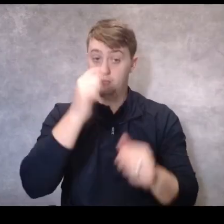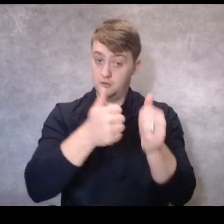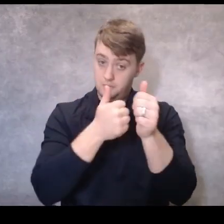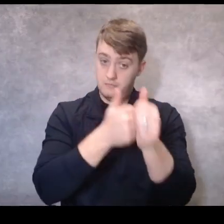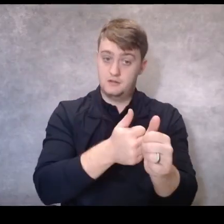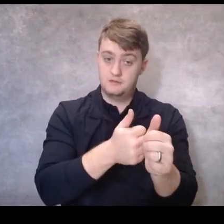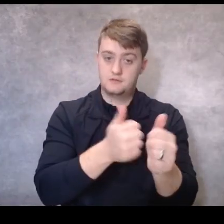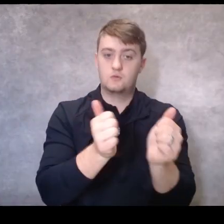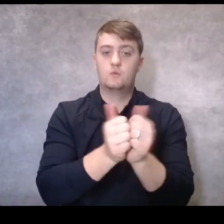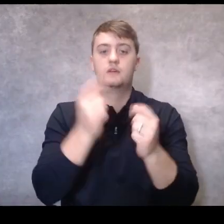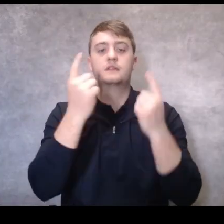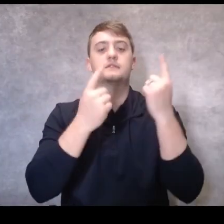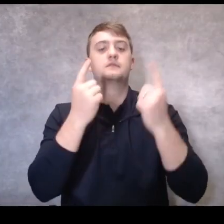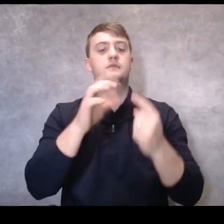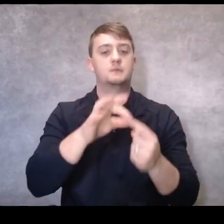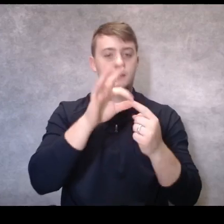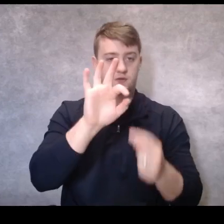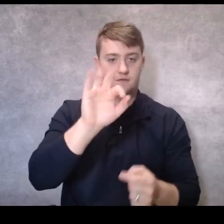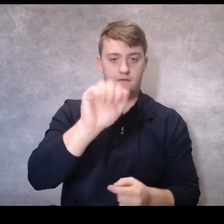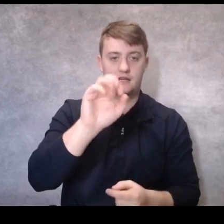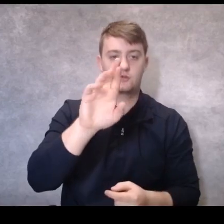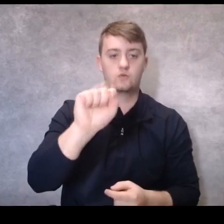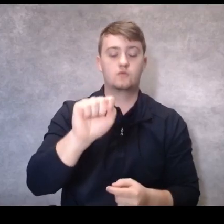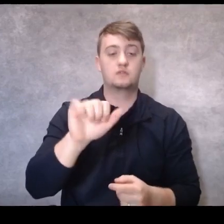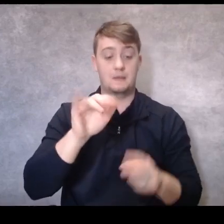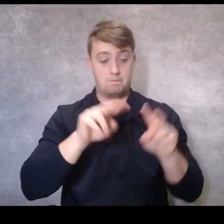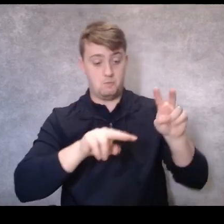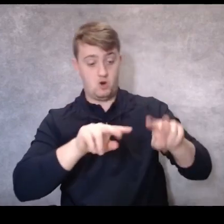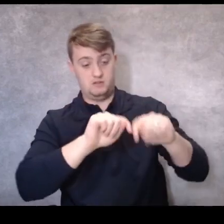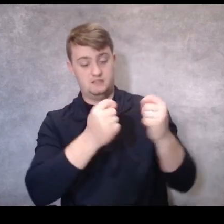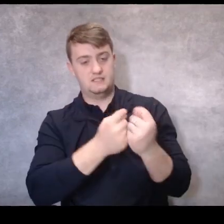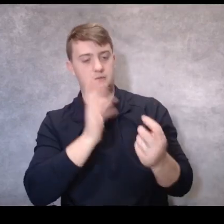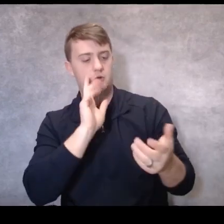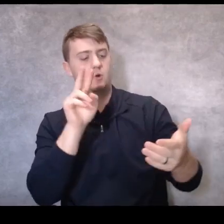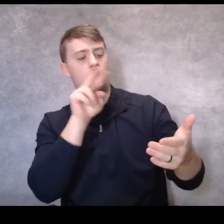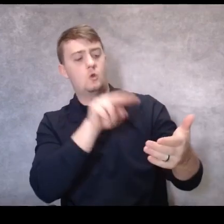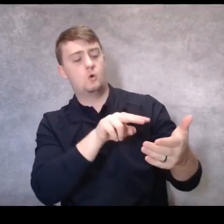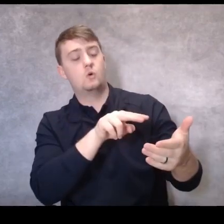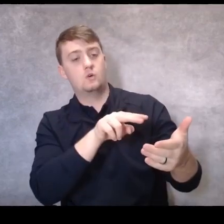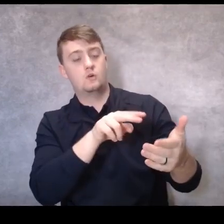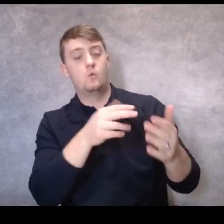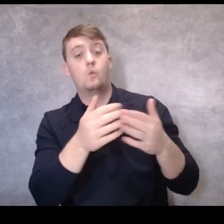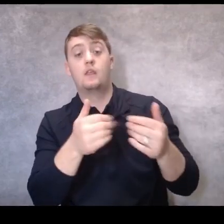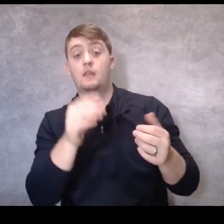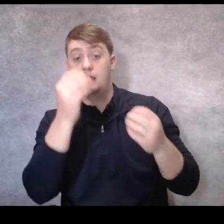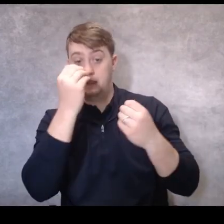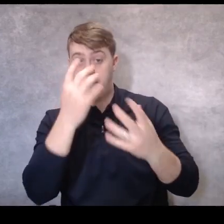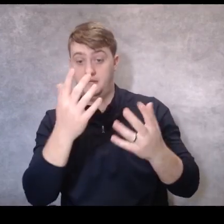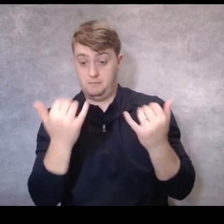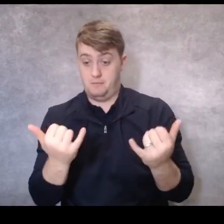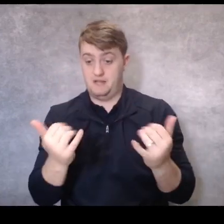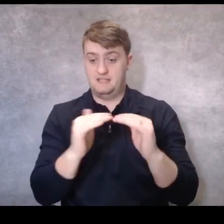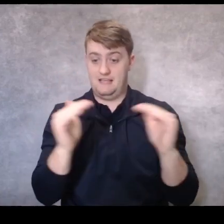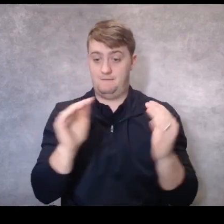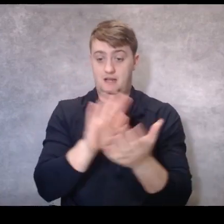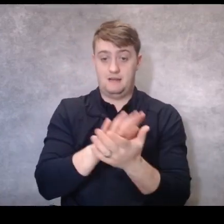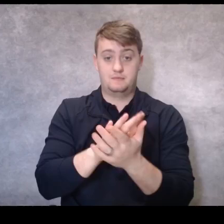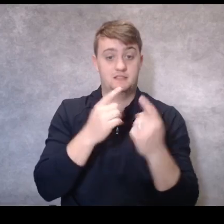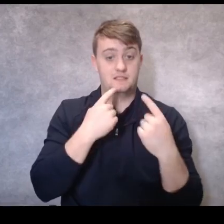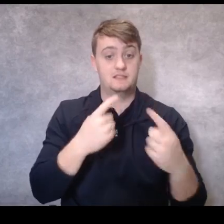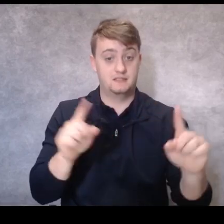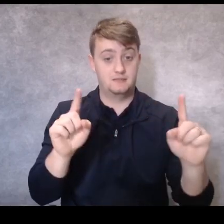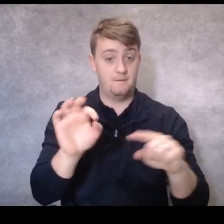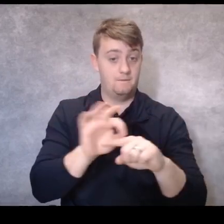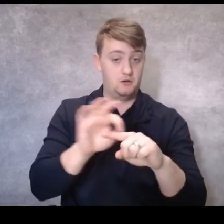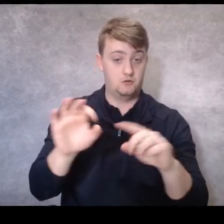For compliance with the consideration of special factors, the monitoring team will look at whether the information in the present levels of